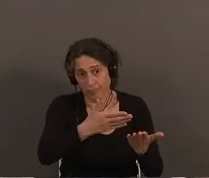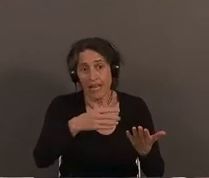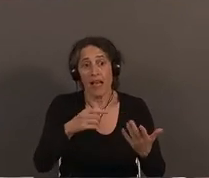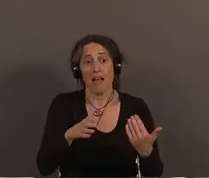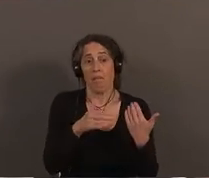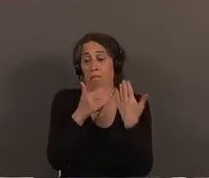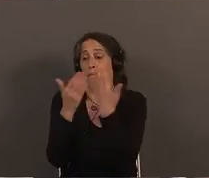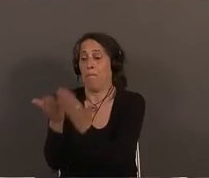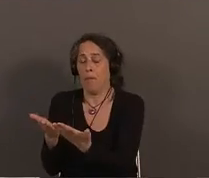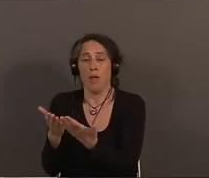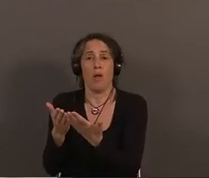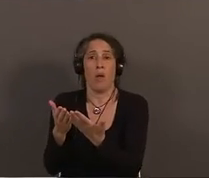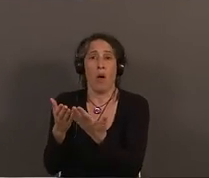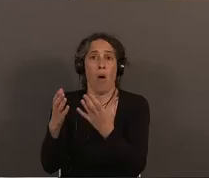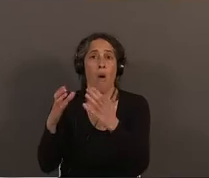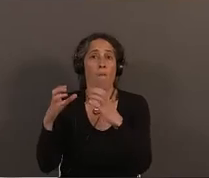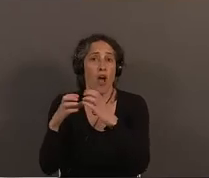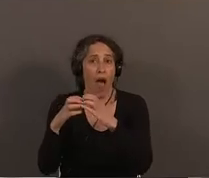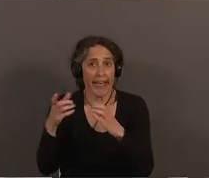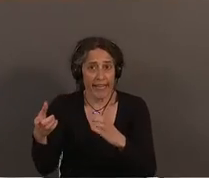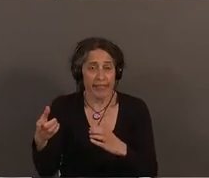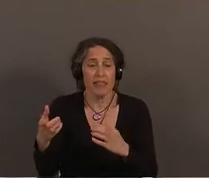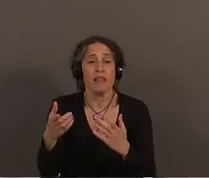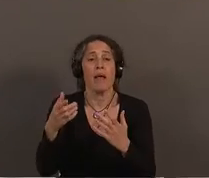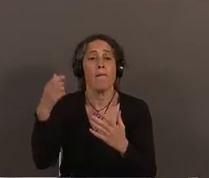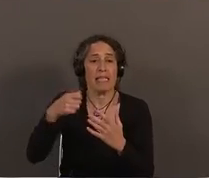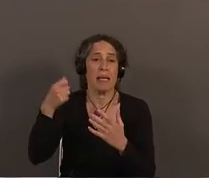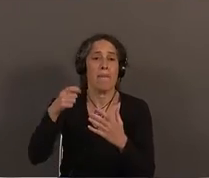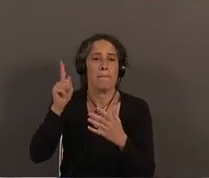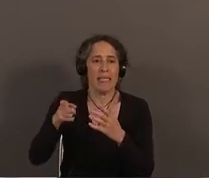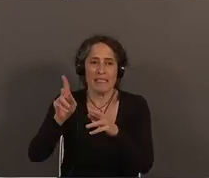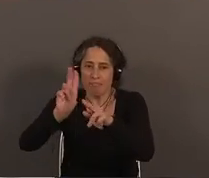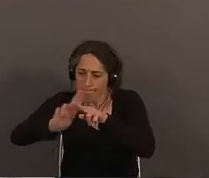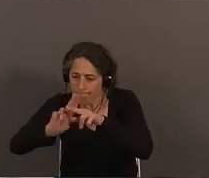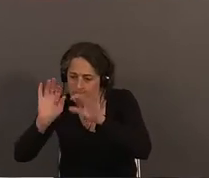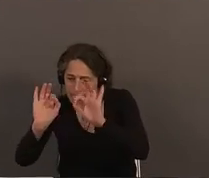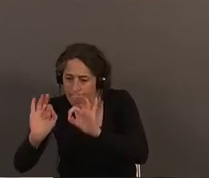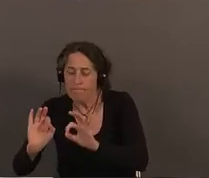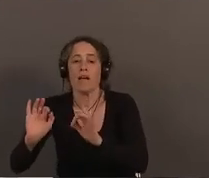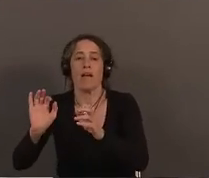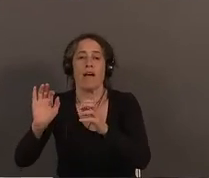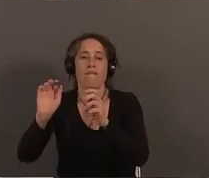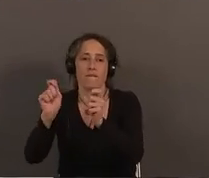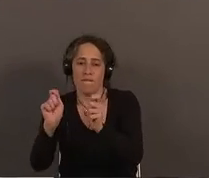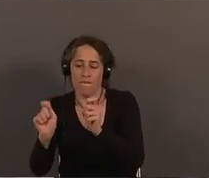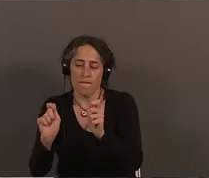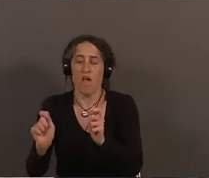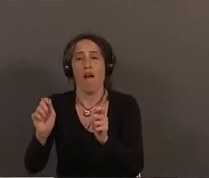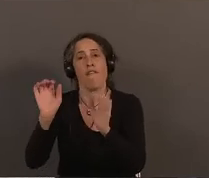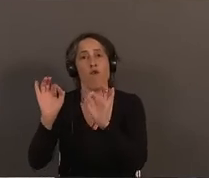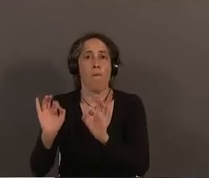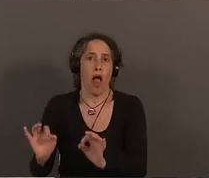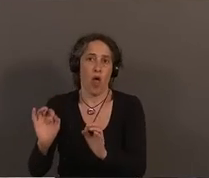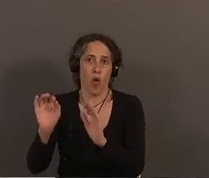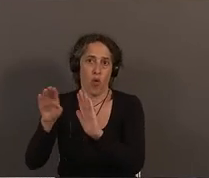still will have to continue completing this reform of the rules. By the way, there's one thing that still the Maltese